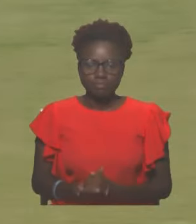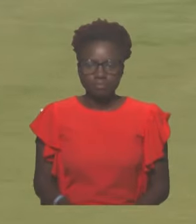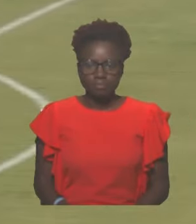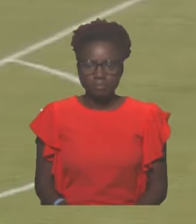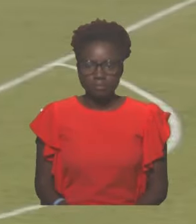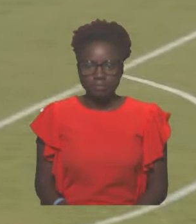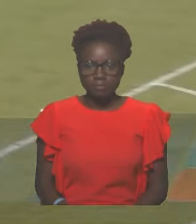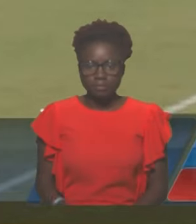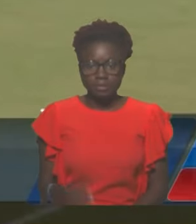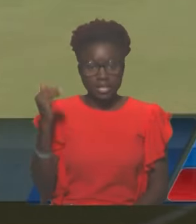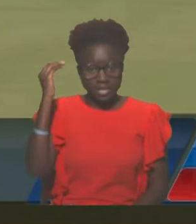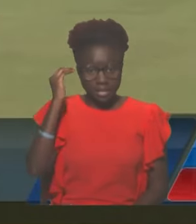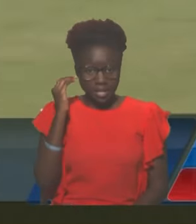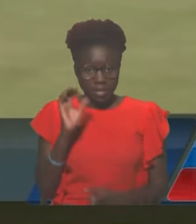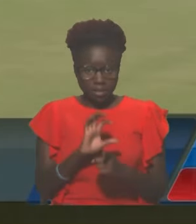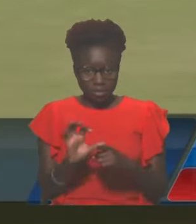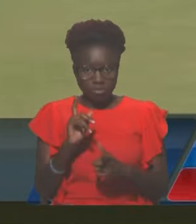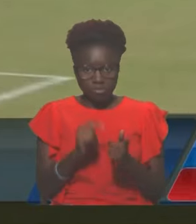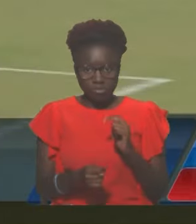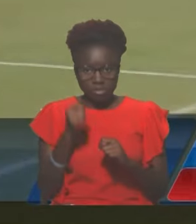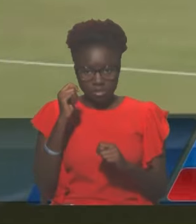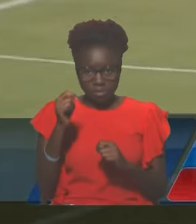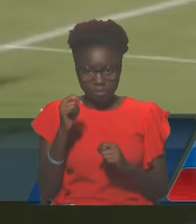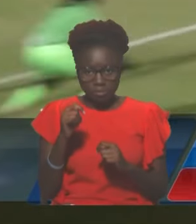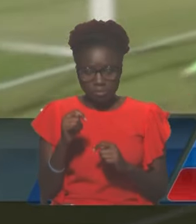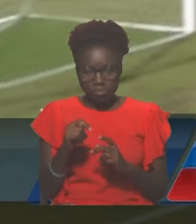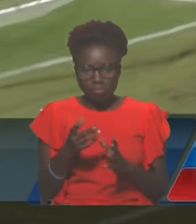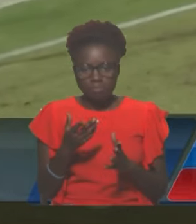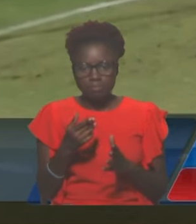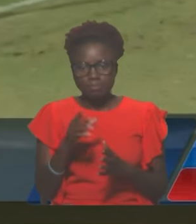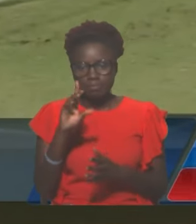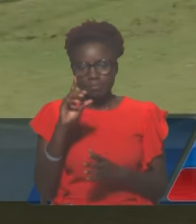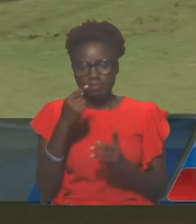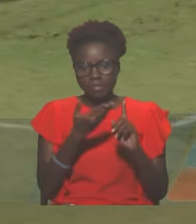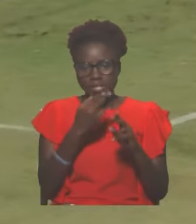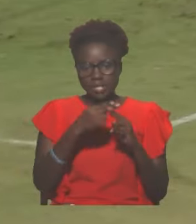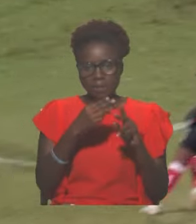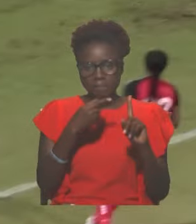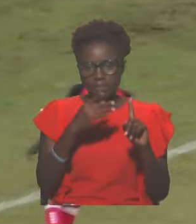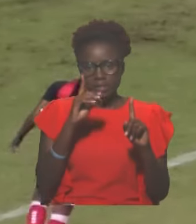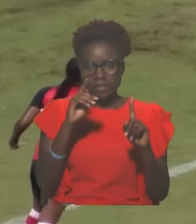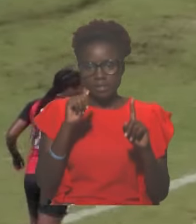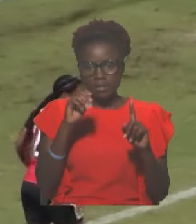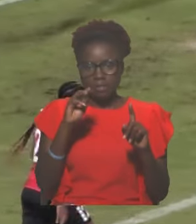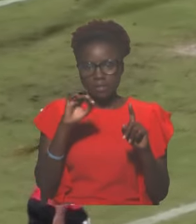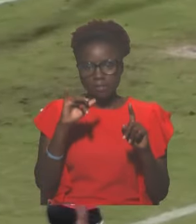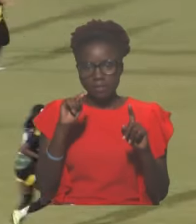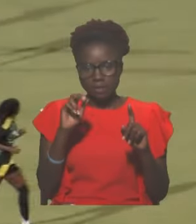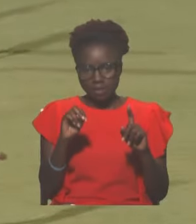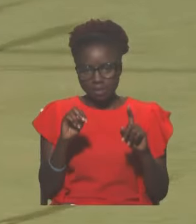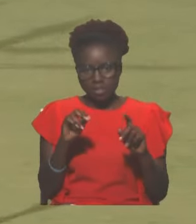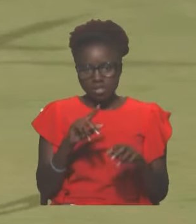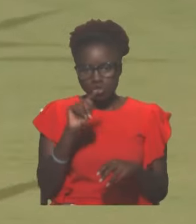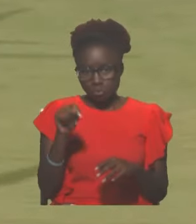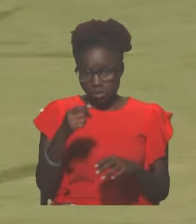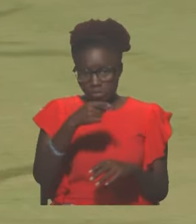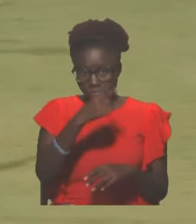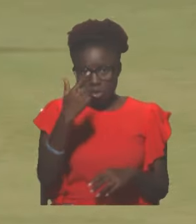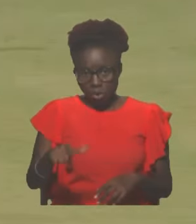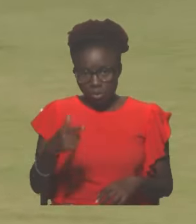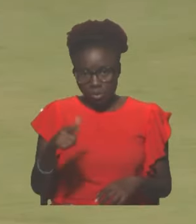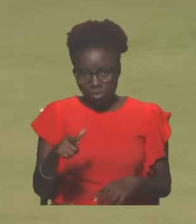For co-head coach of the Trinidad and Tobago senior women's football team, Damien Briggs, their 4-1 defeat against Jamaica on Tuesday was